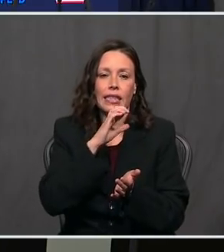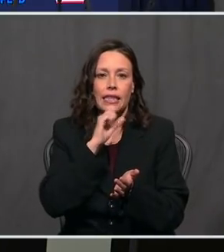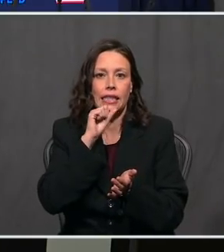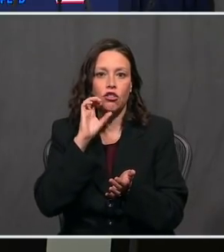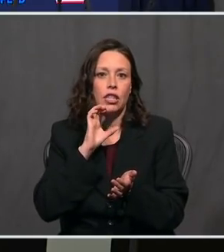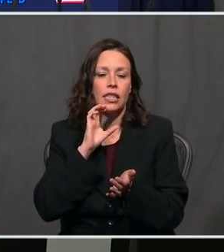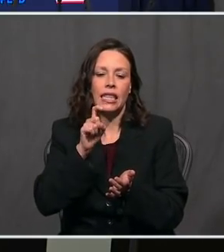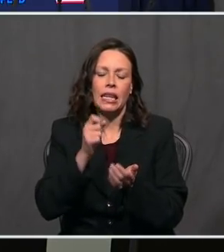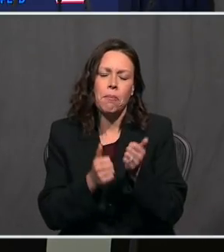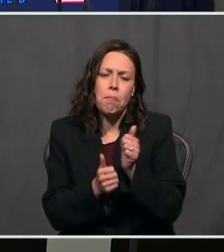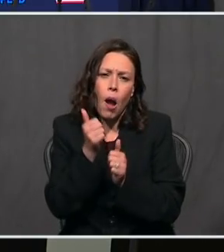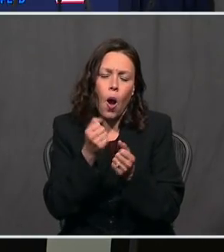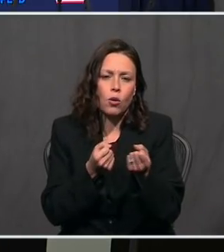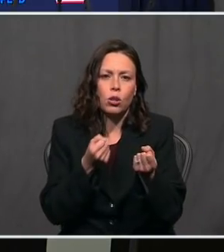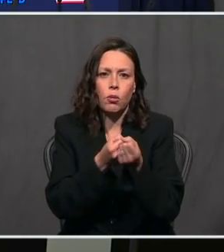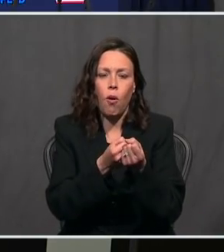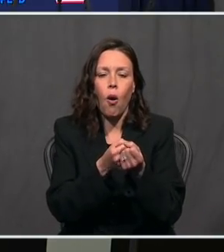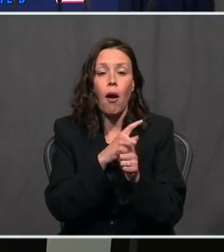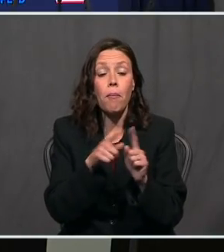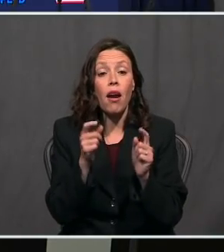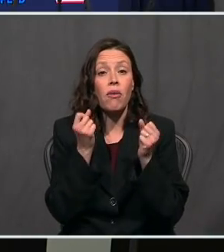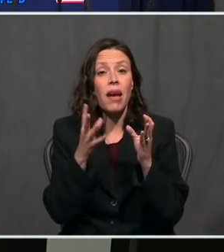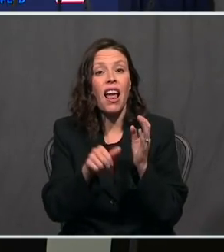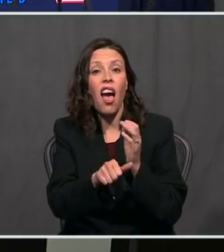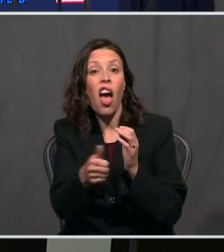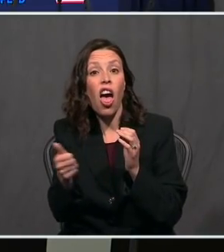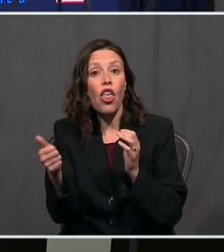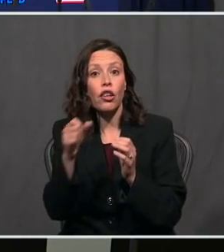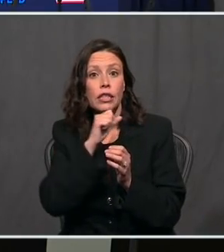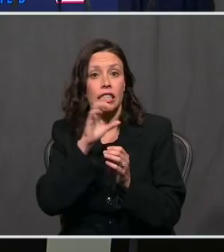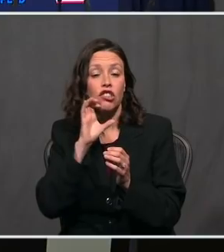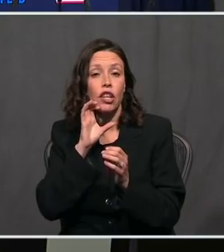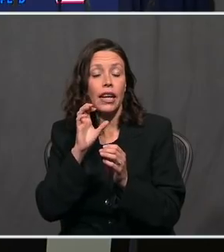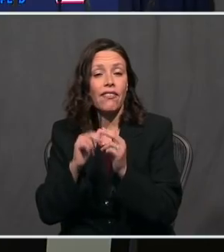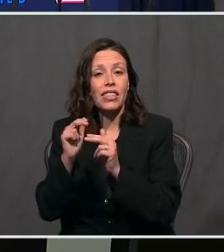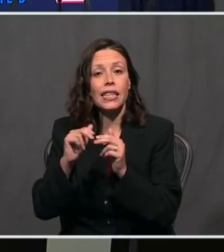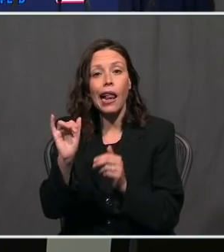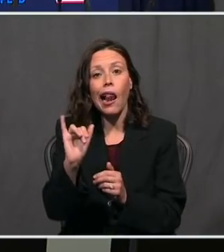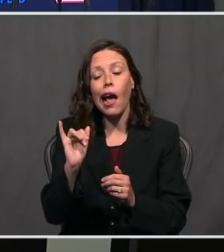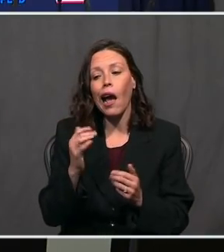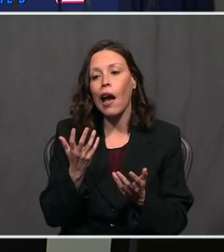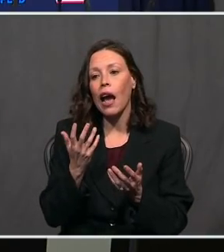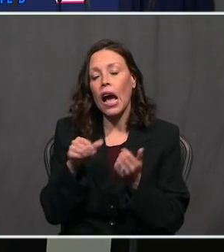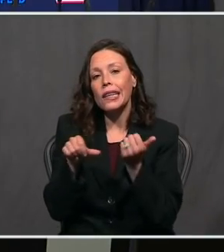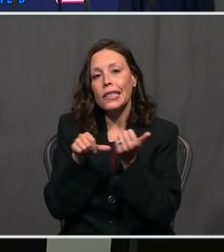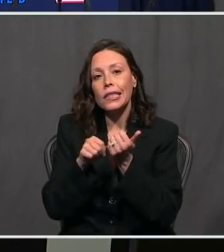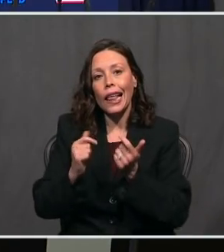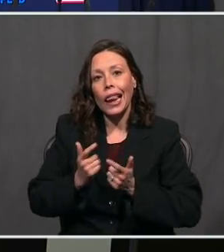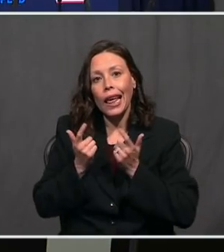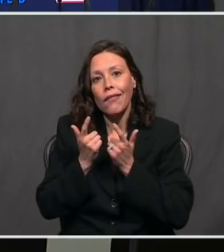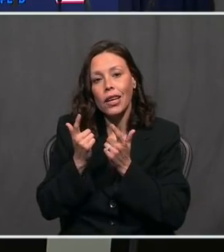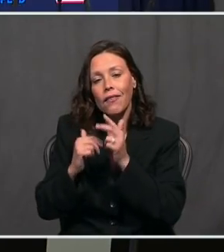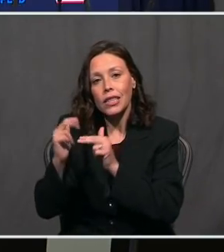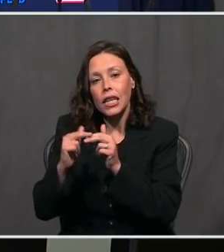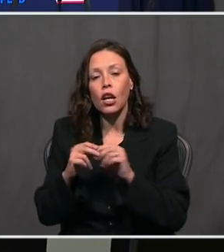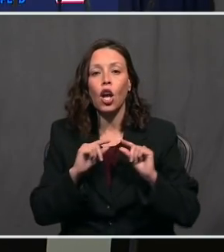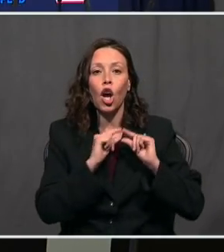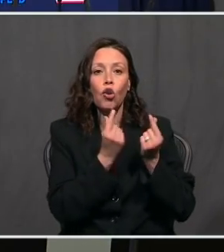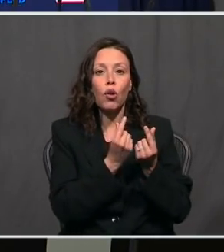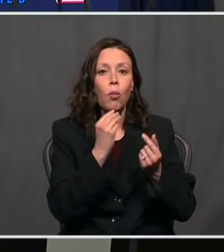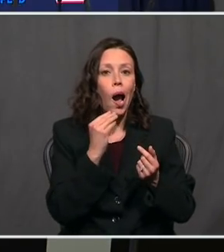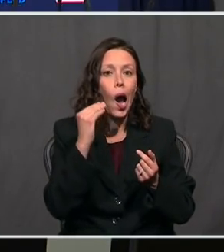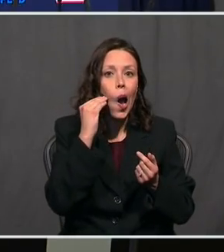need the most support. But there's a bunch of other senior facilities, like assisted living facilities, group